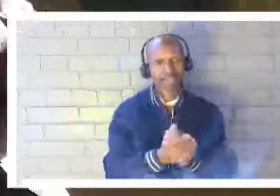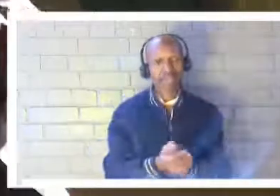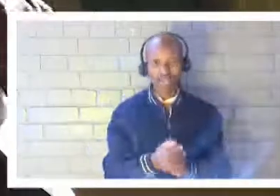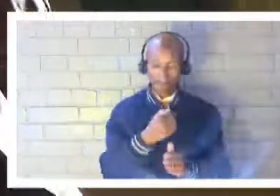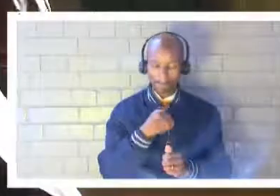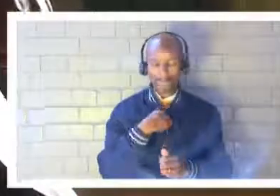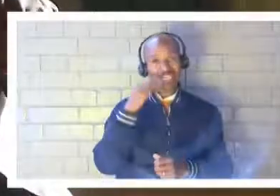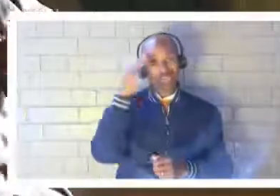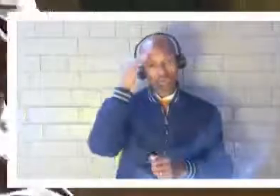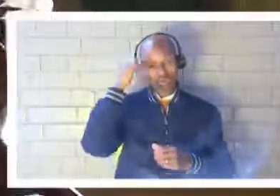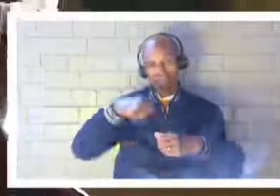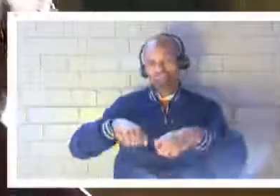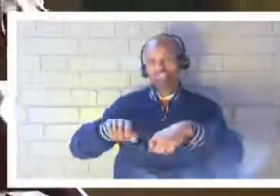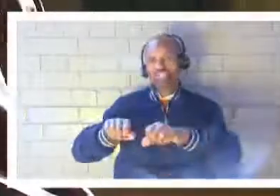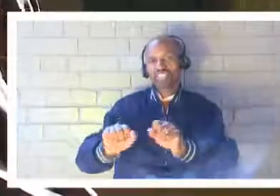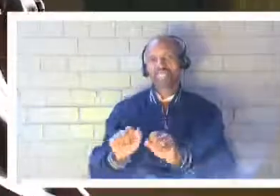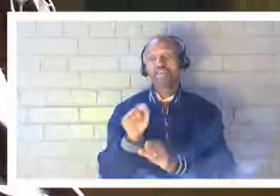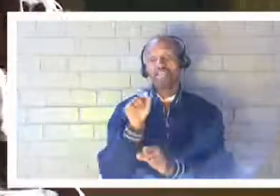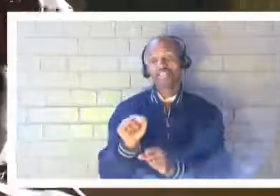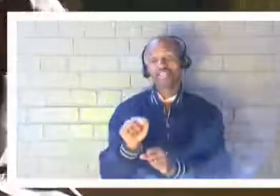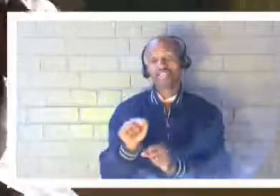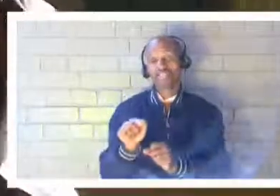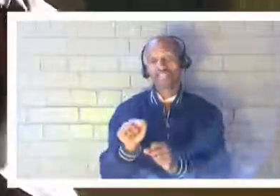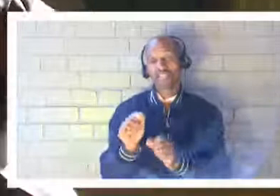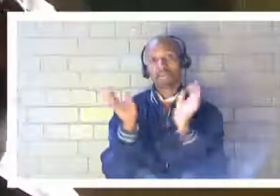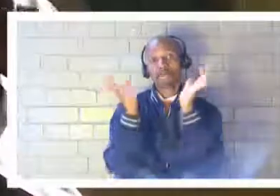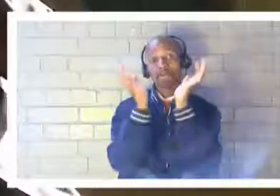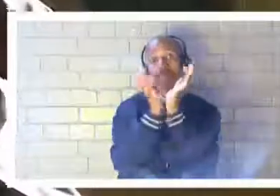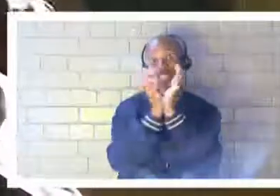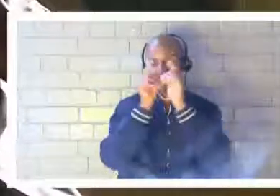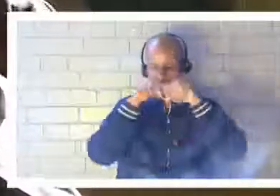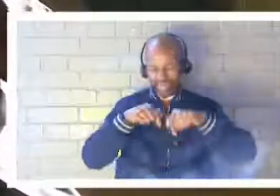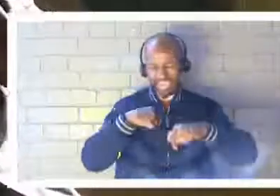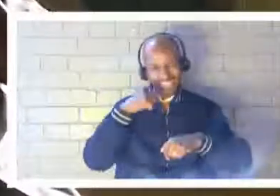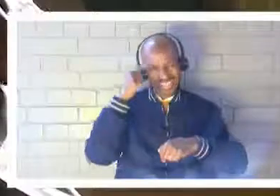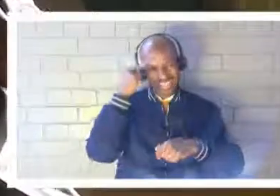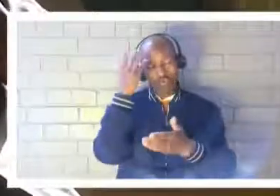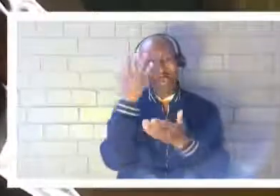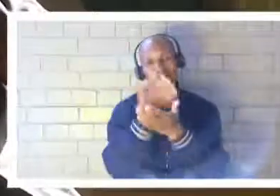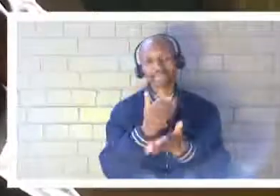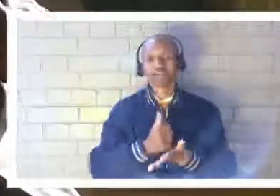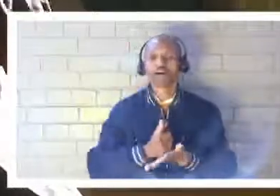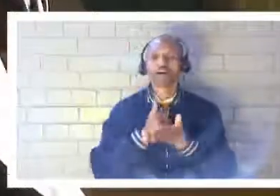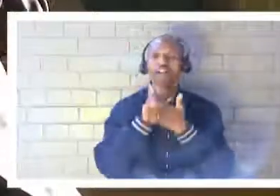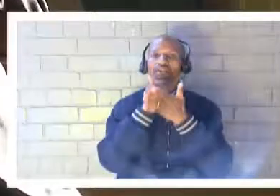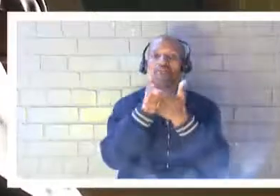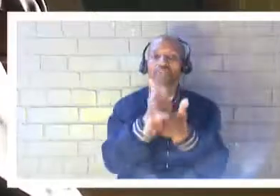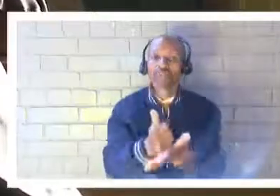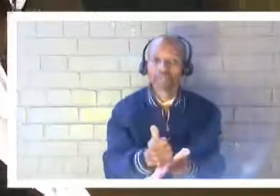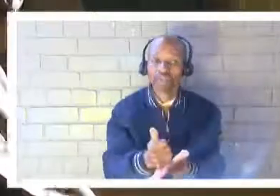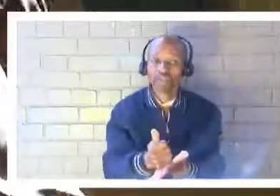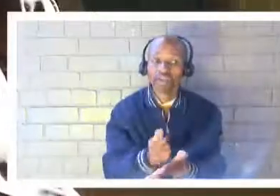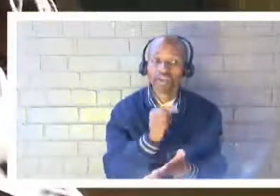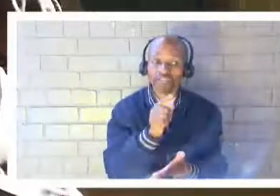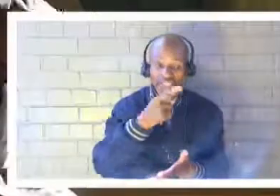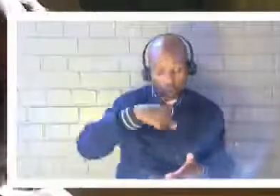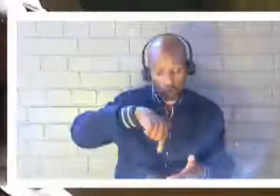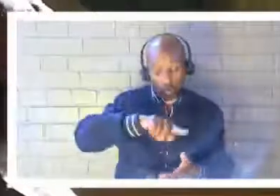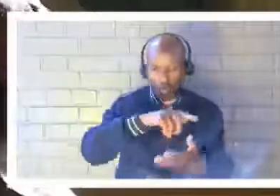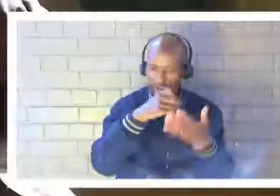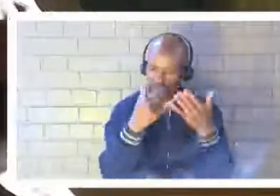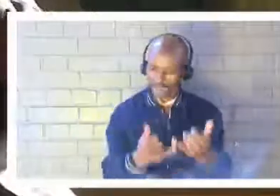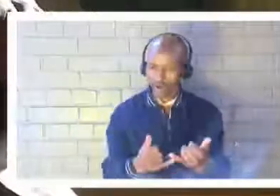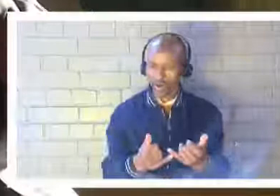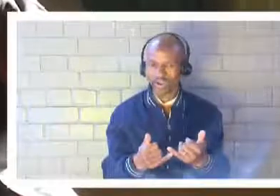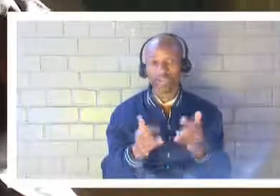I know, Chair, that this session today, and then I think we should help you, and this, all of us in